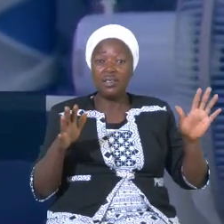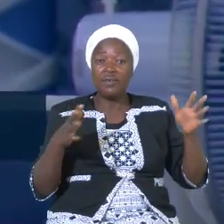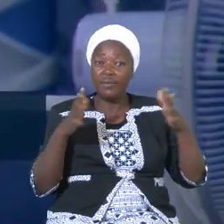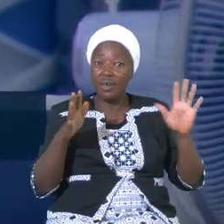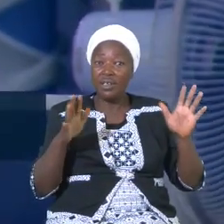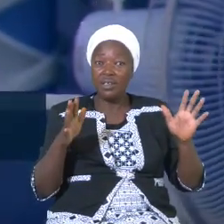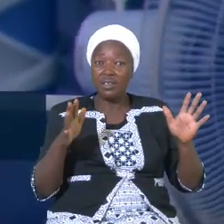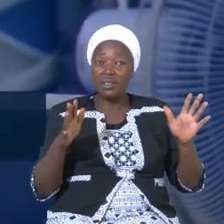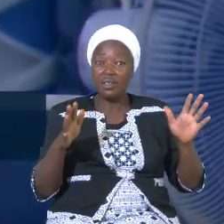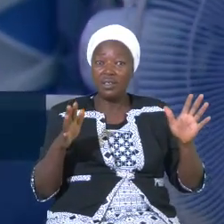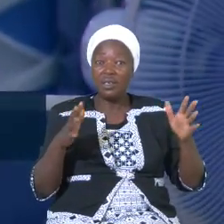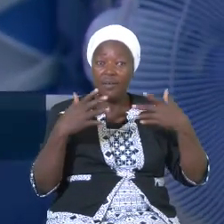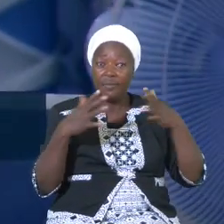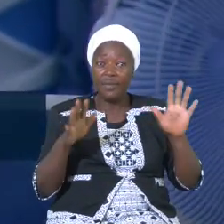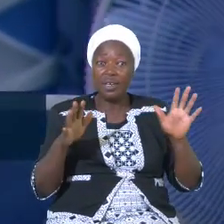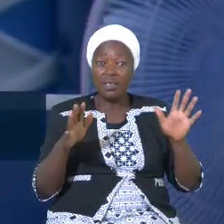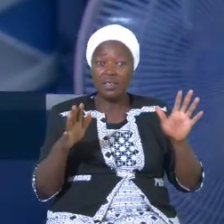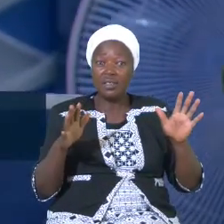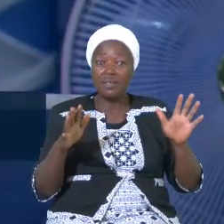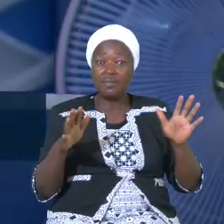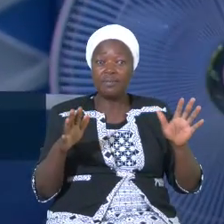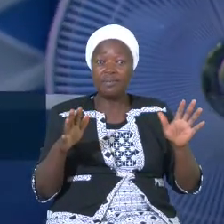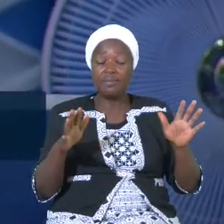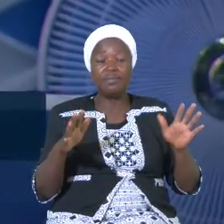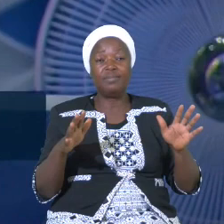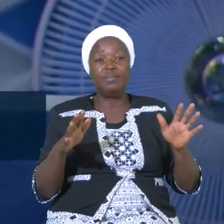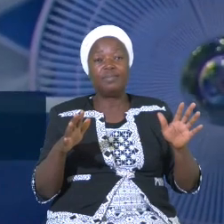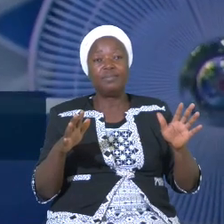just wave just wave just wave